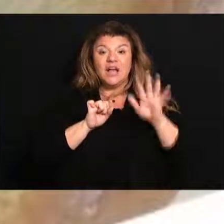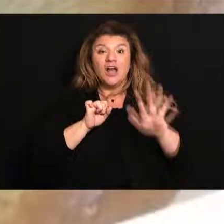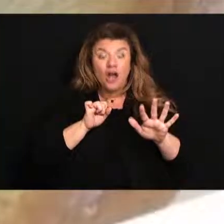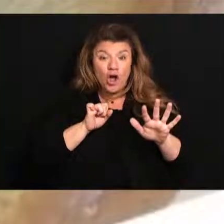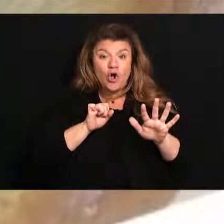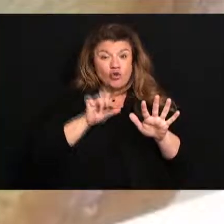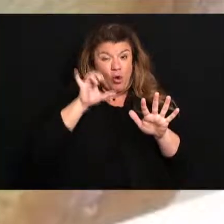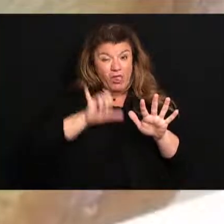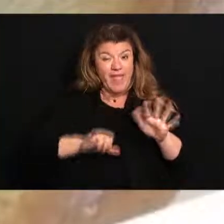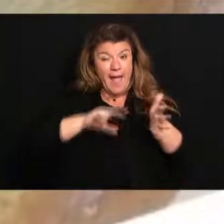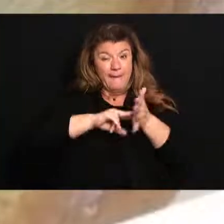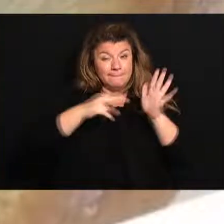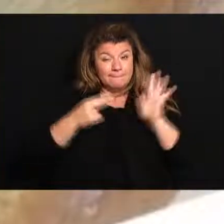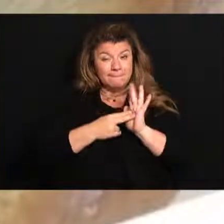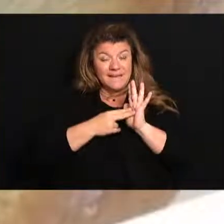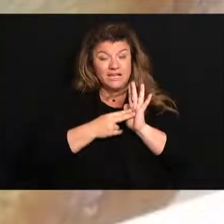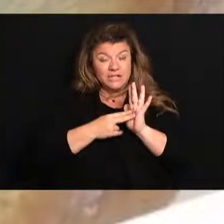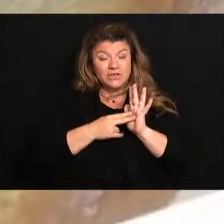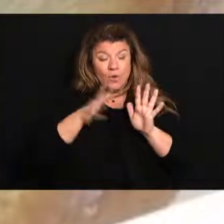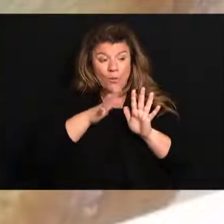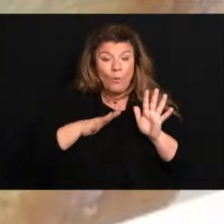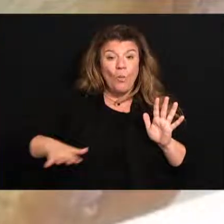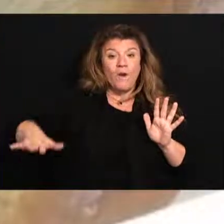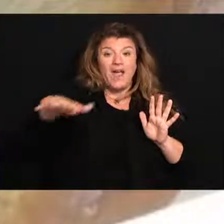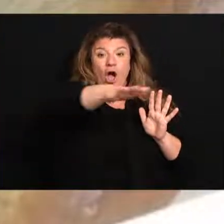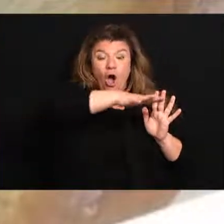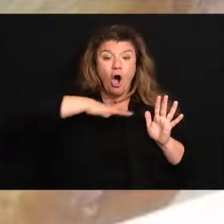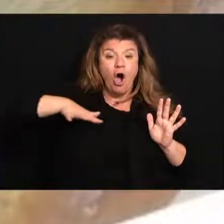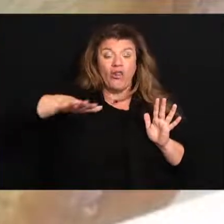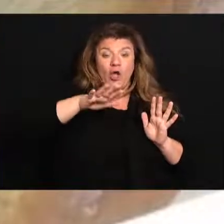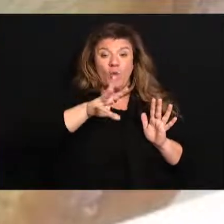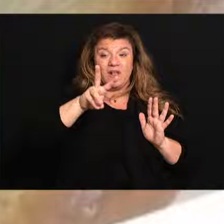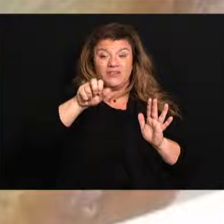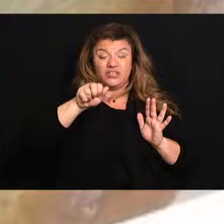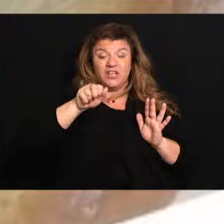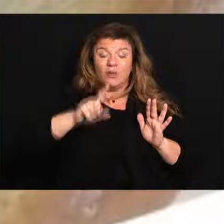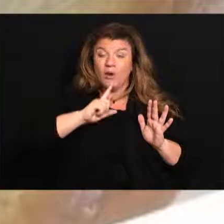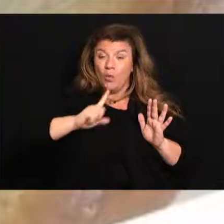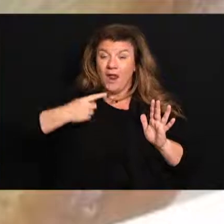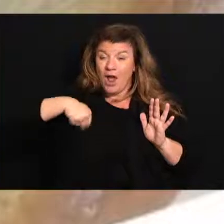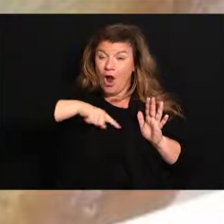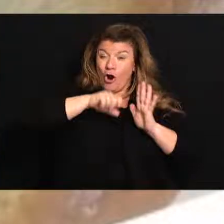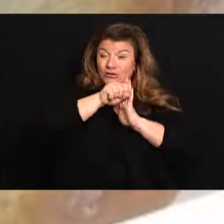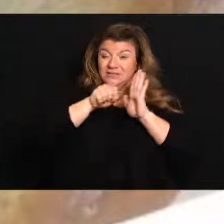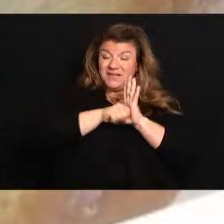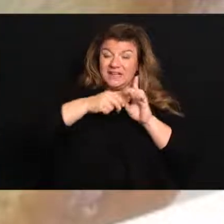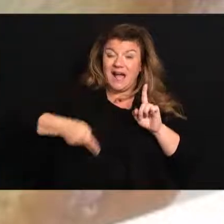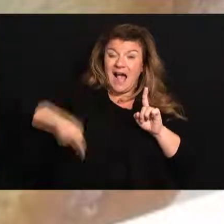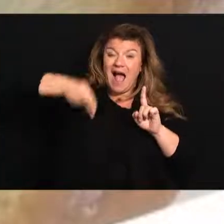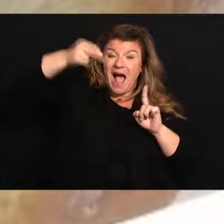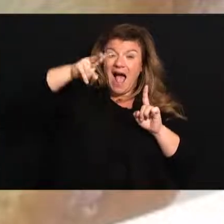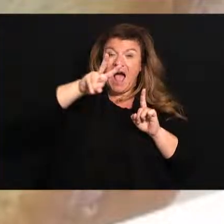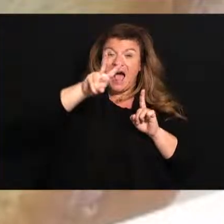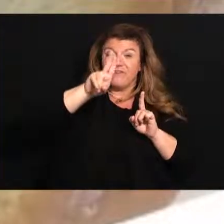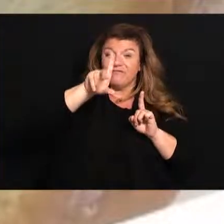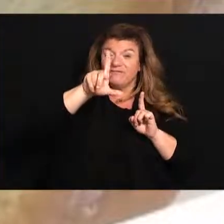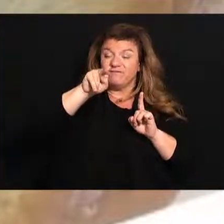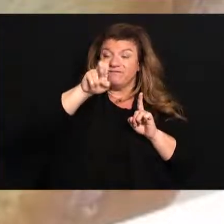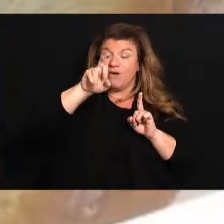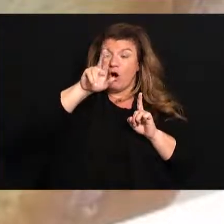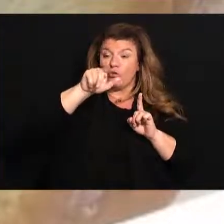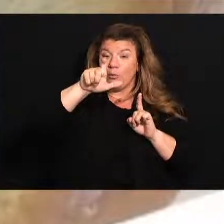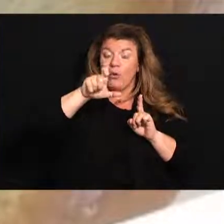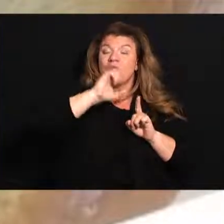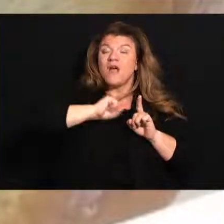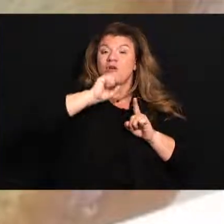that all West Virginians, as the governor has said, who are in the most highly vulnerable age groups or who are